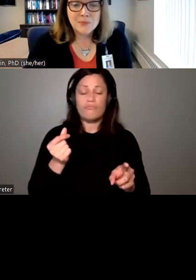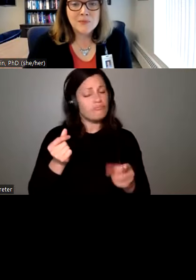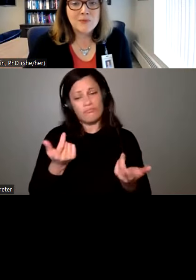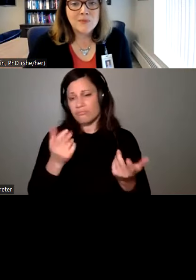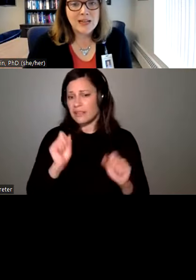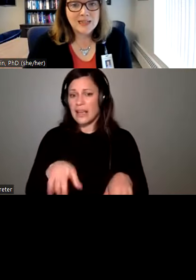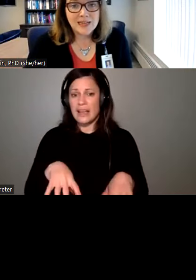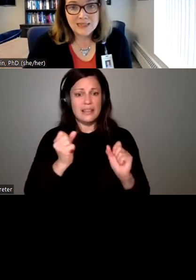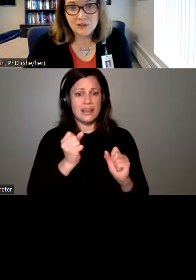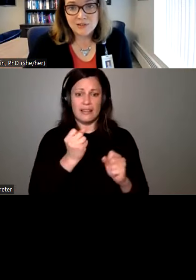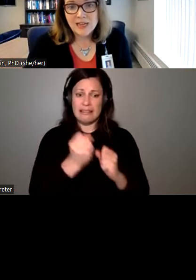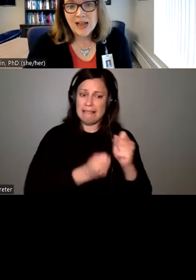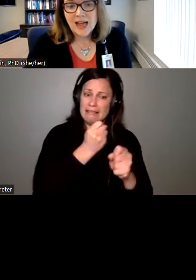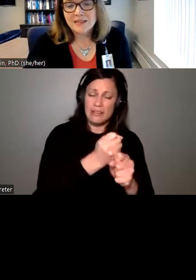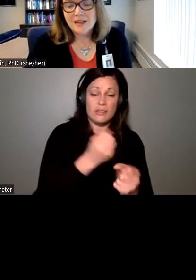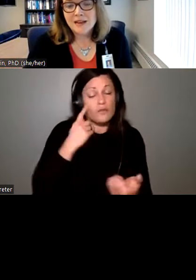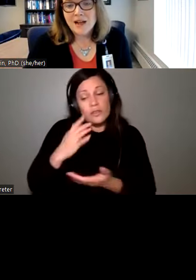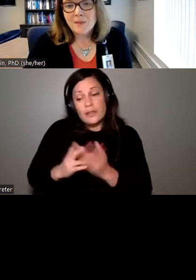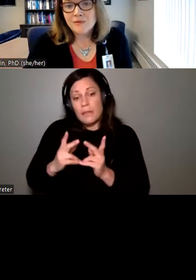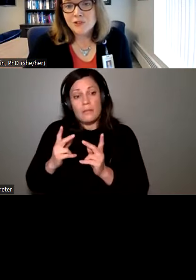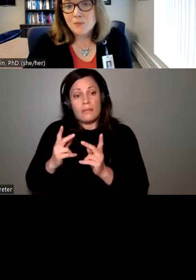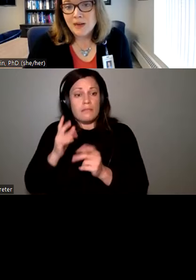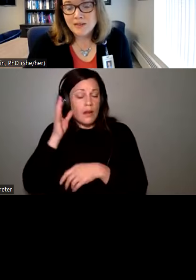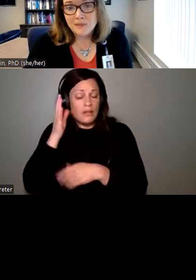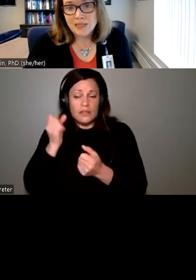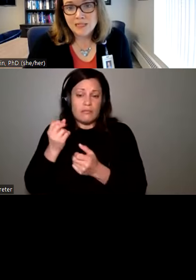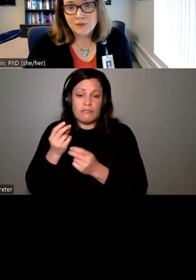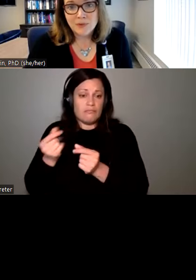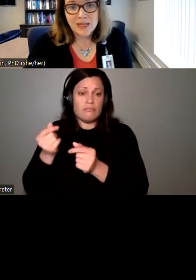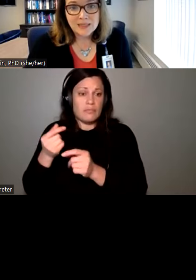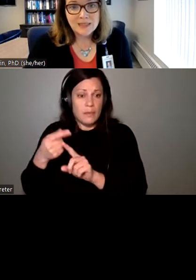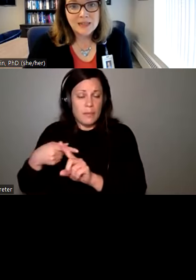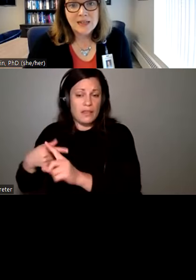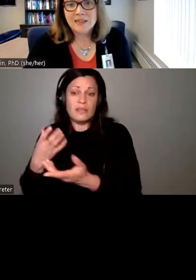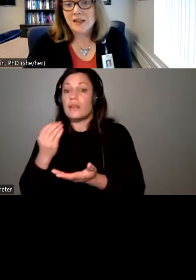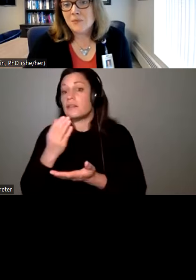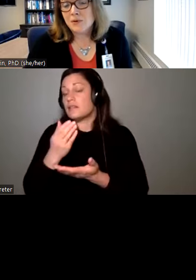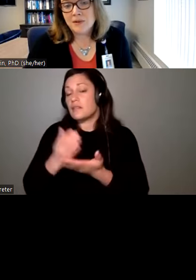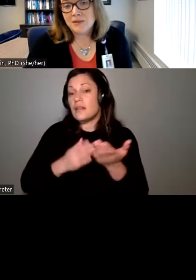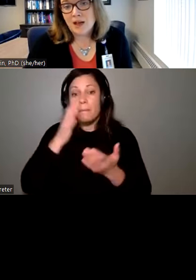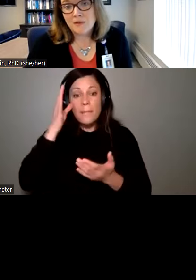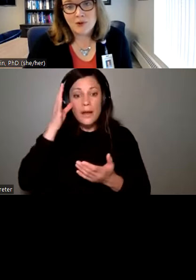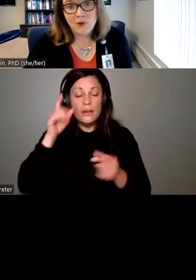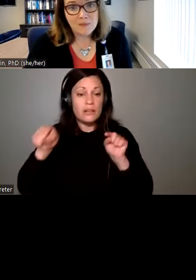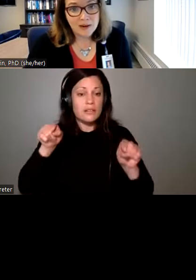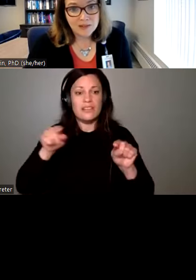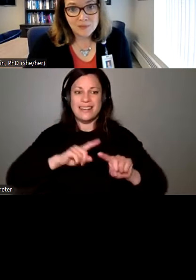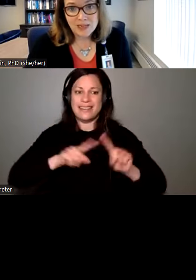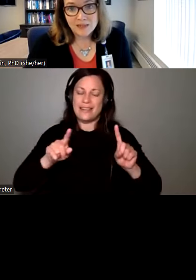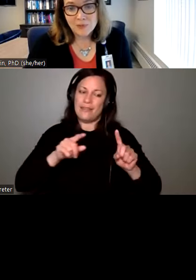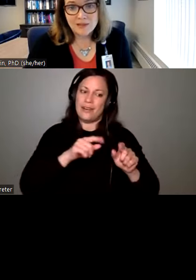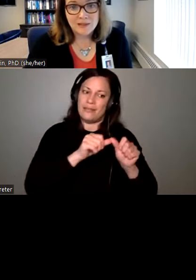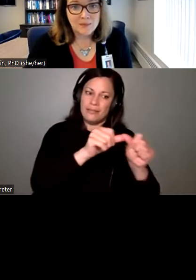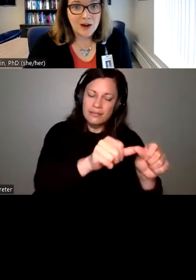months, but for many, it takes years. And it's not uncommon for two parents to be in different places. It's not important and common for grandparents to be